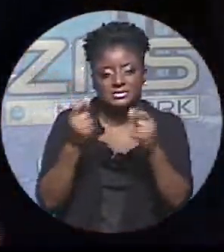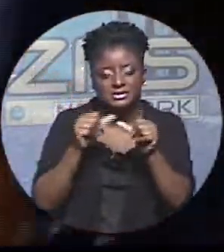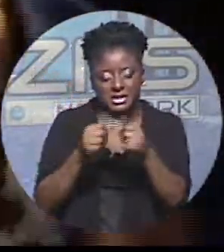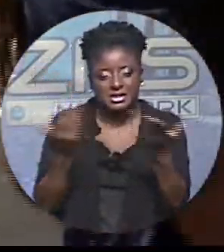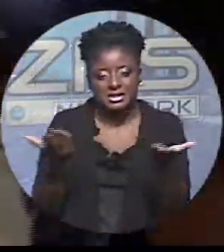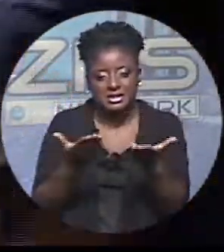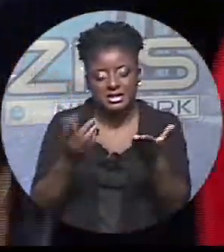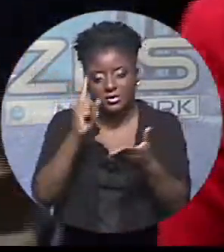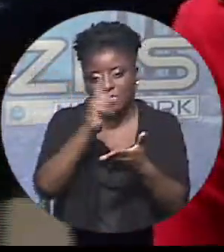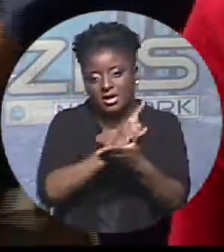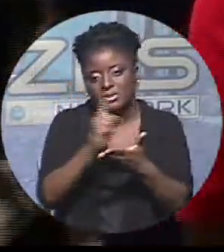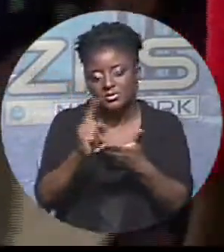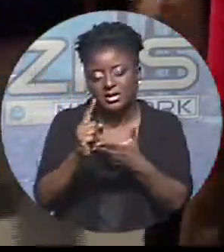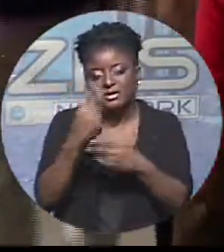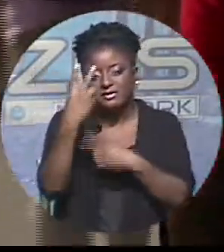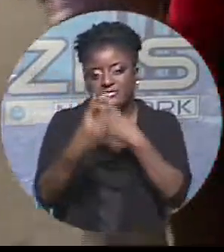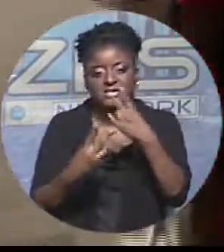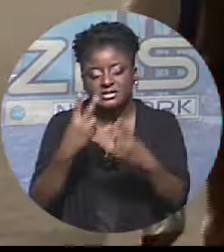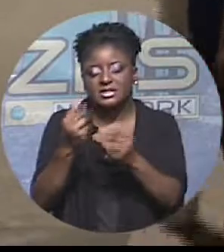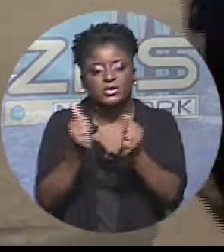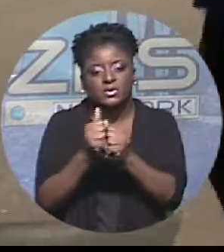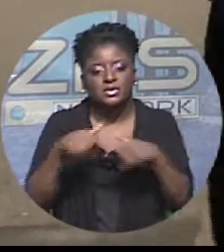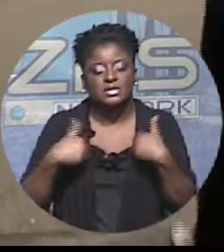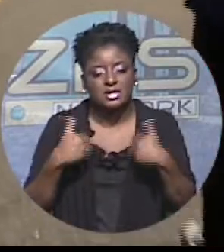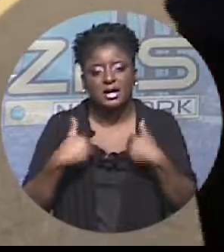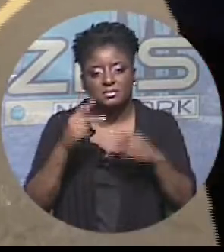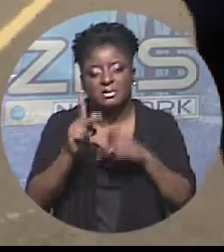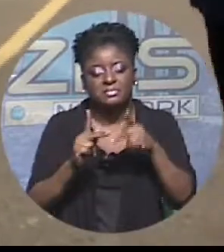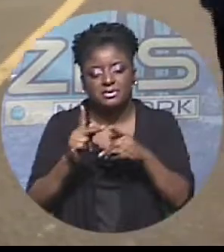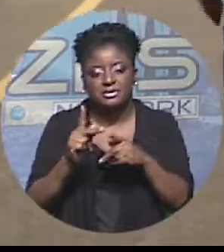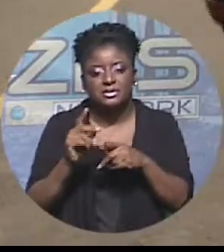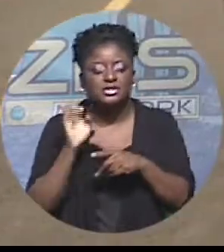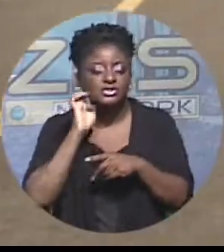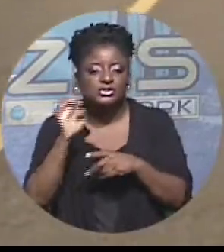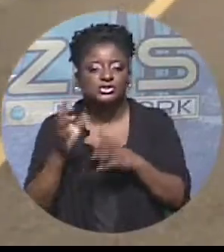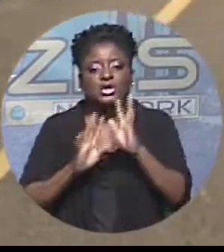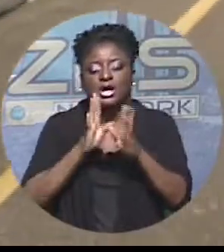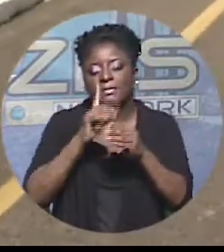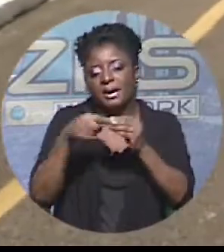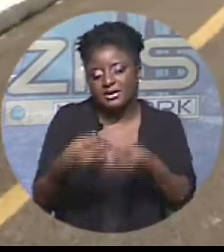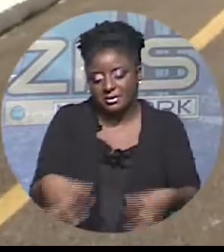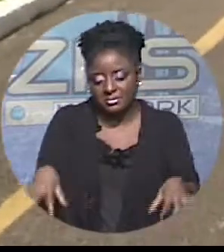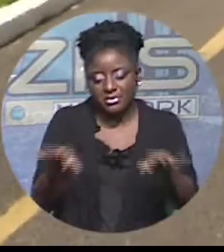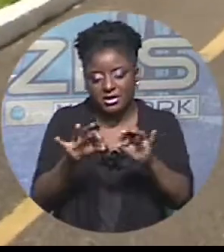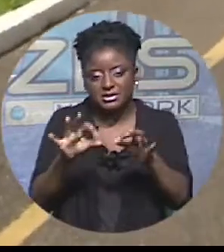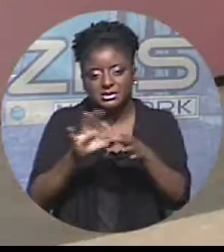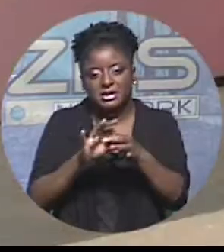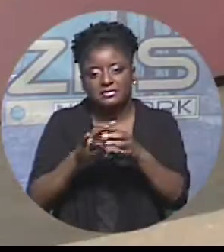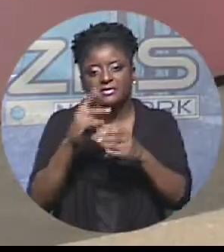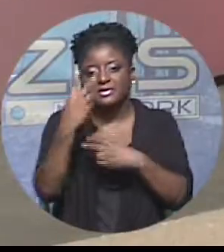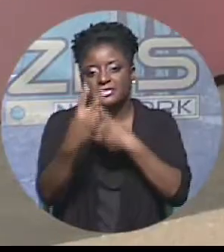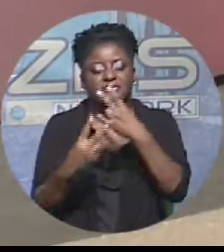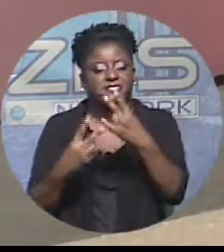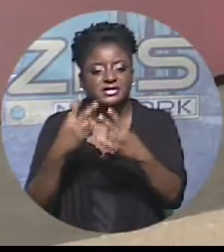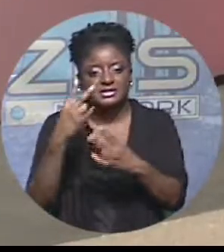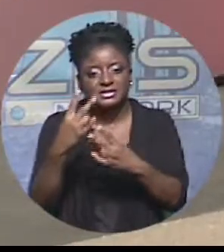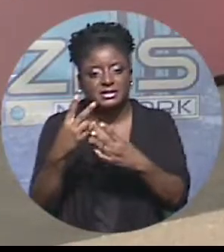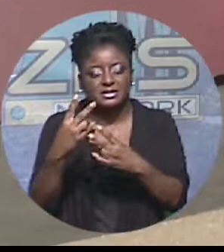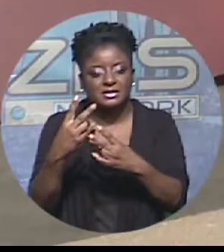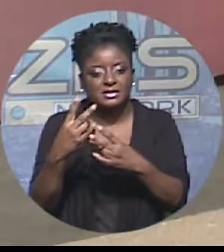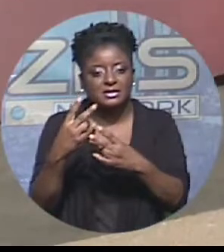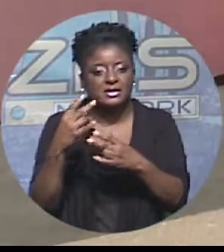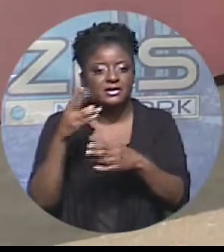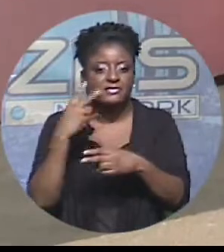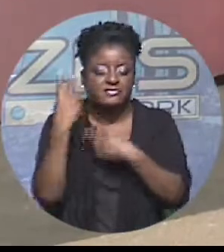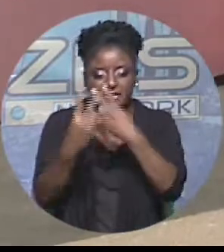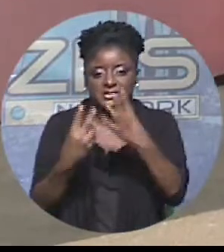church. Pastor Higgins talked about the importance of the exchange while visiting. Bishop Alfred Blue said he wants to remind young people that there is